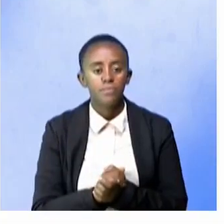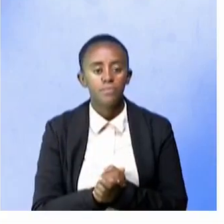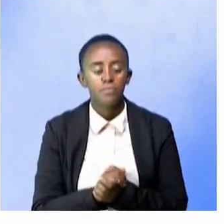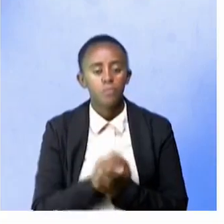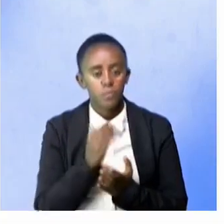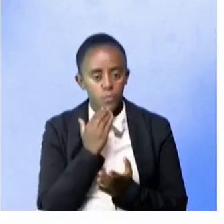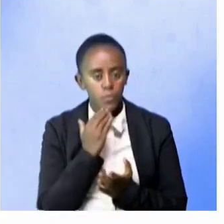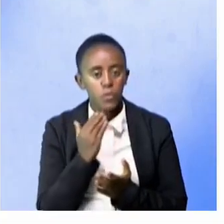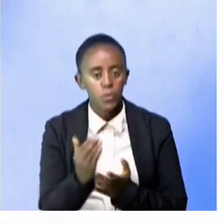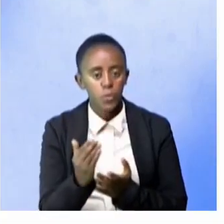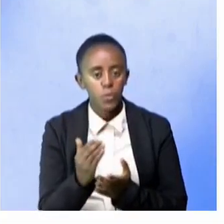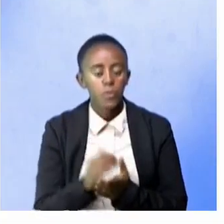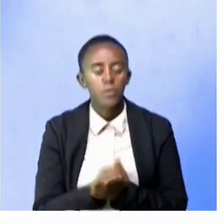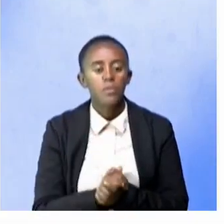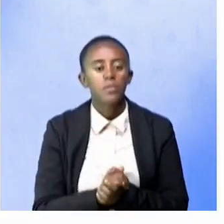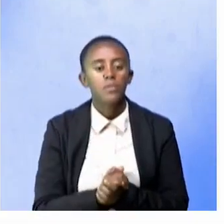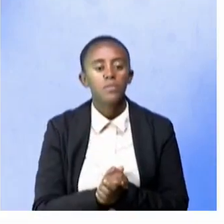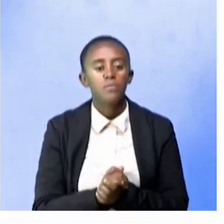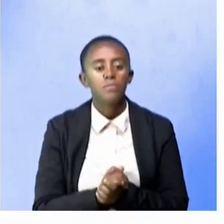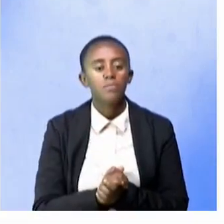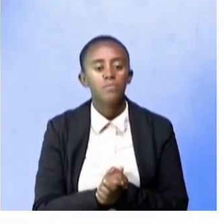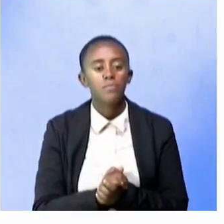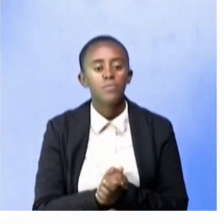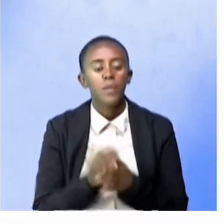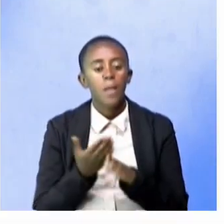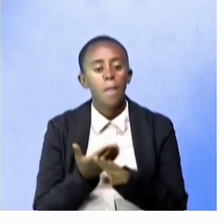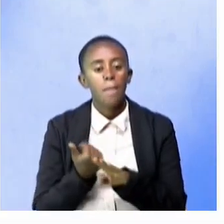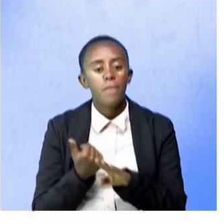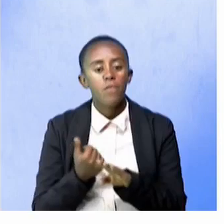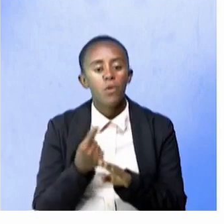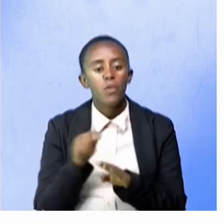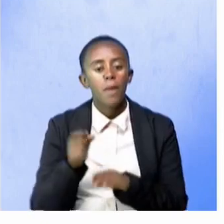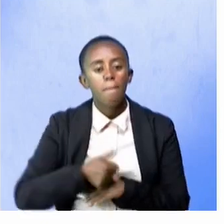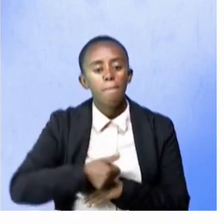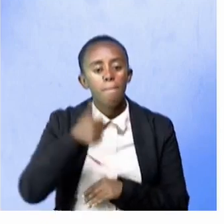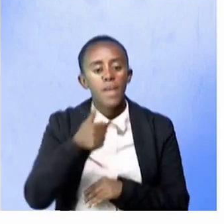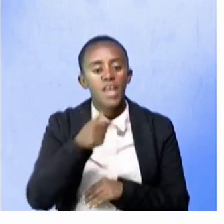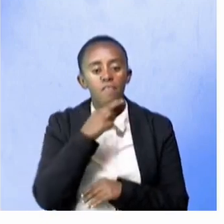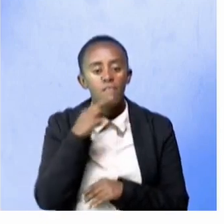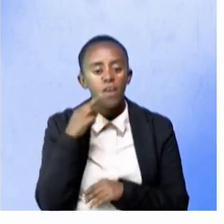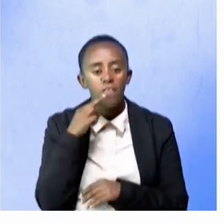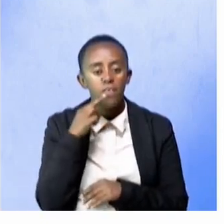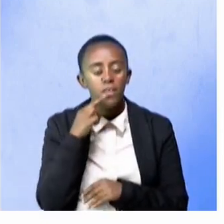Good. Finally, before the main verb.